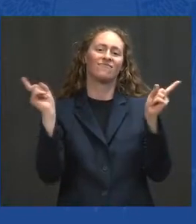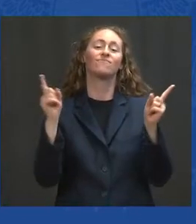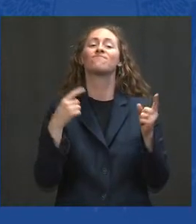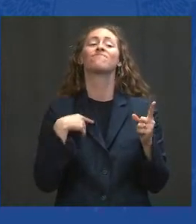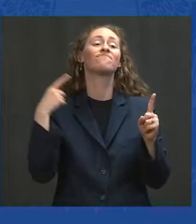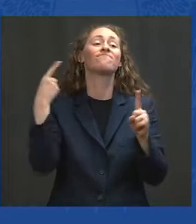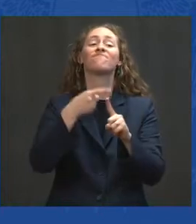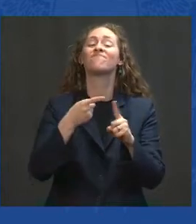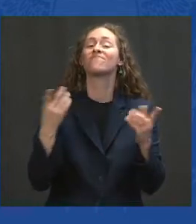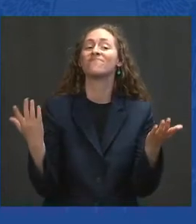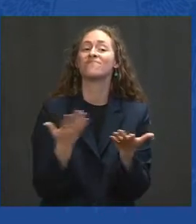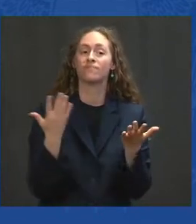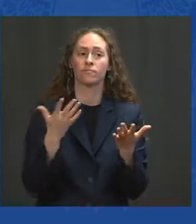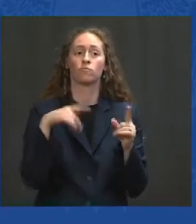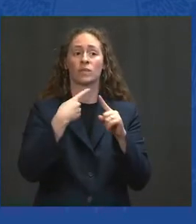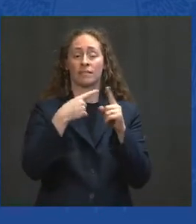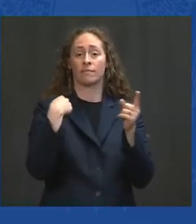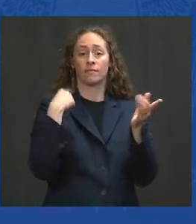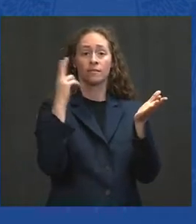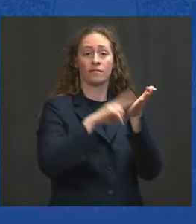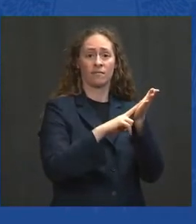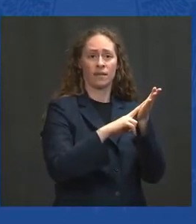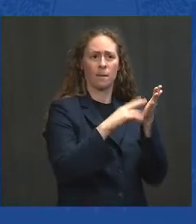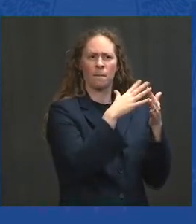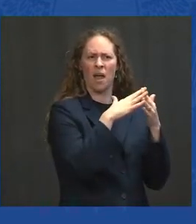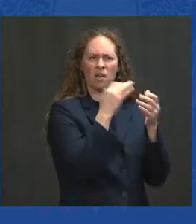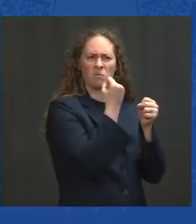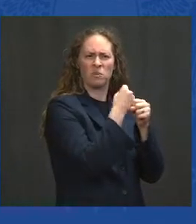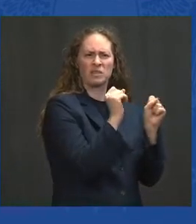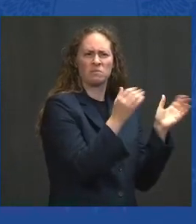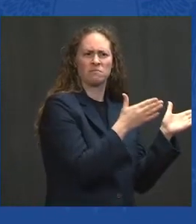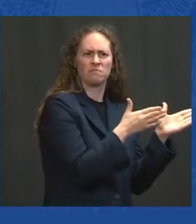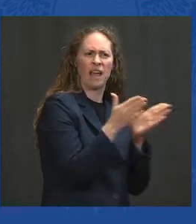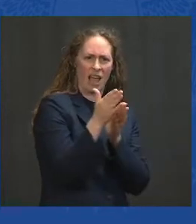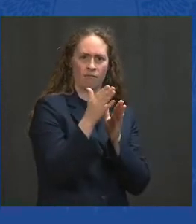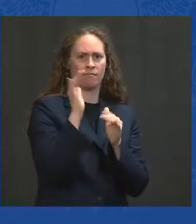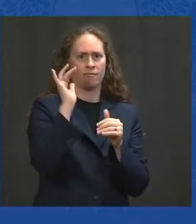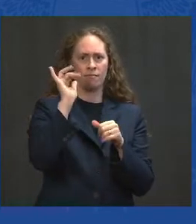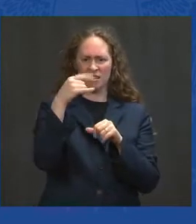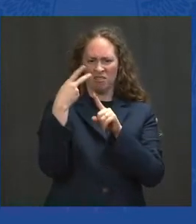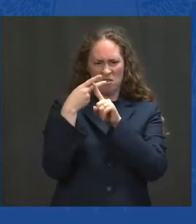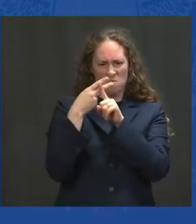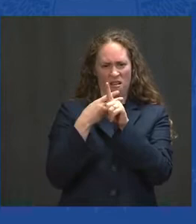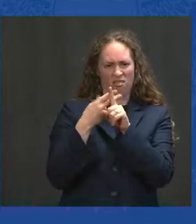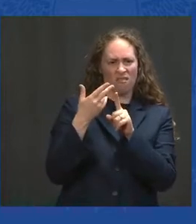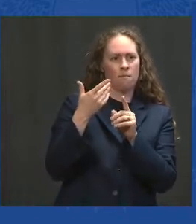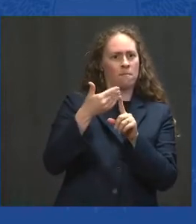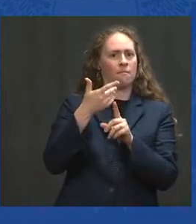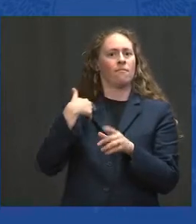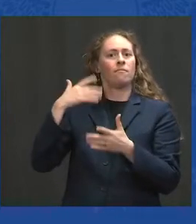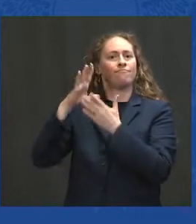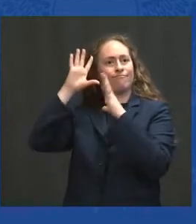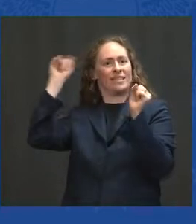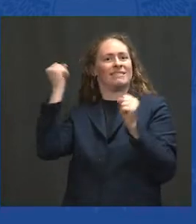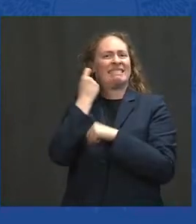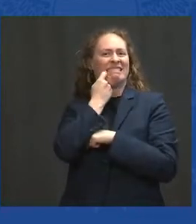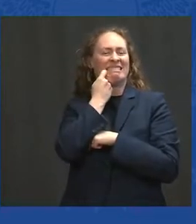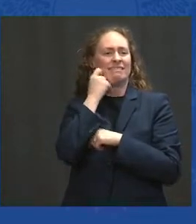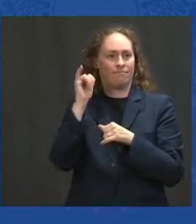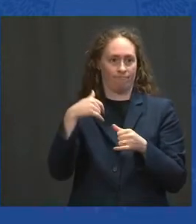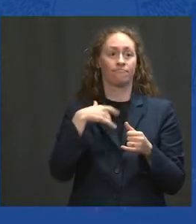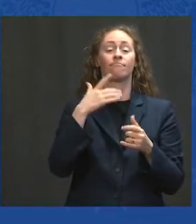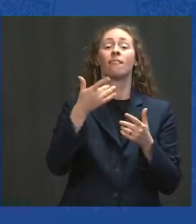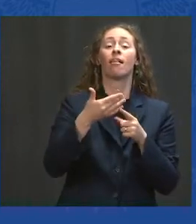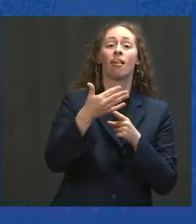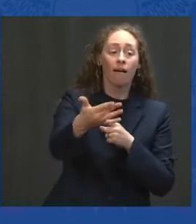American Rescue Plan less than 2 months after taking office in January 20th. 4 months later,